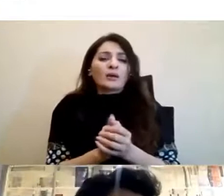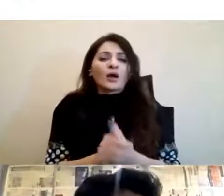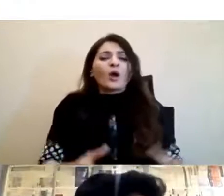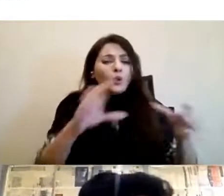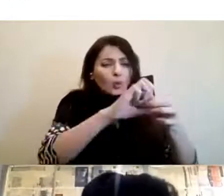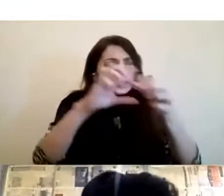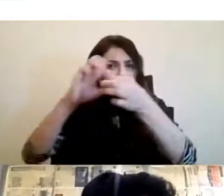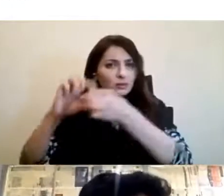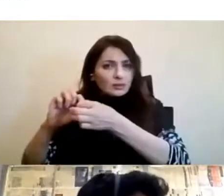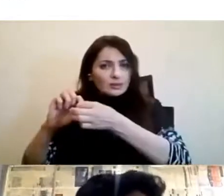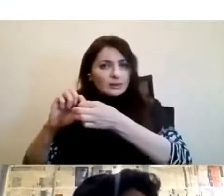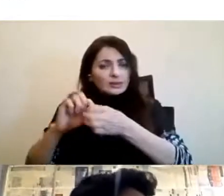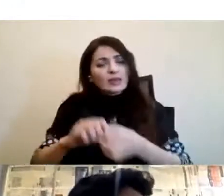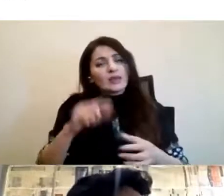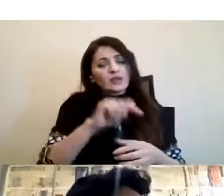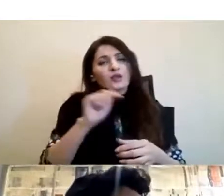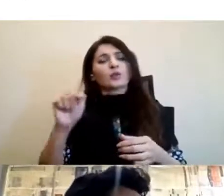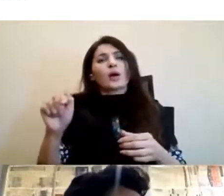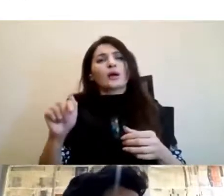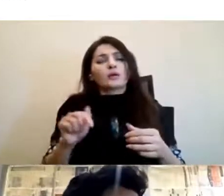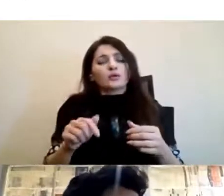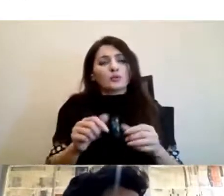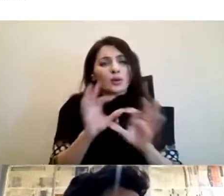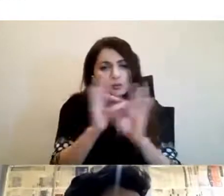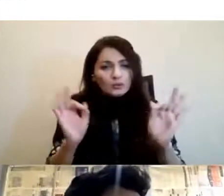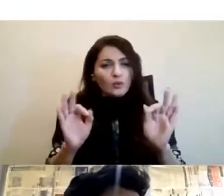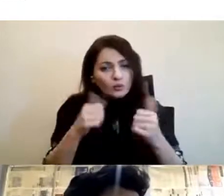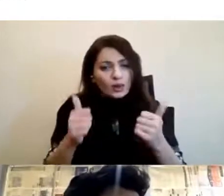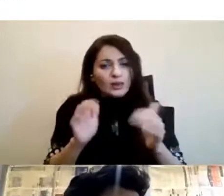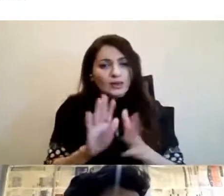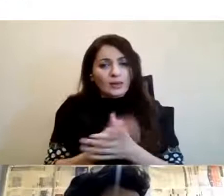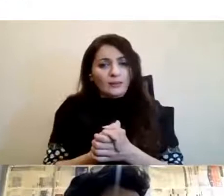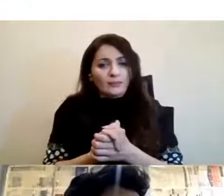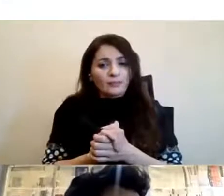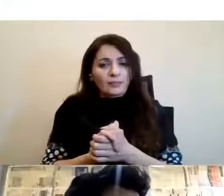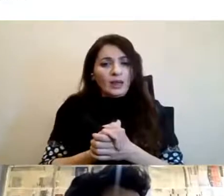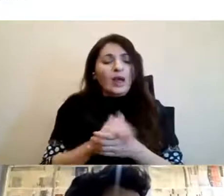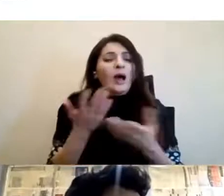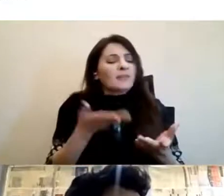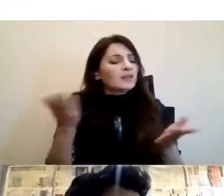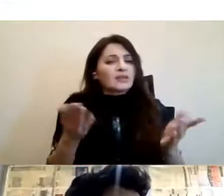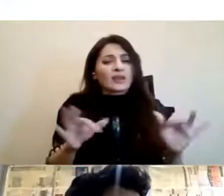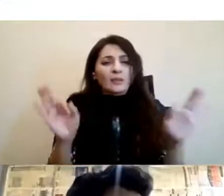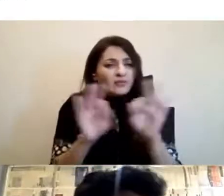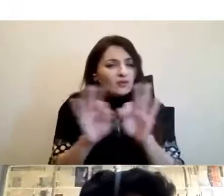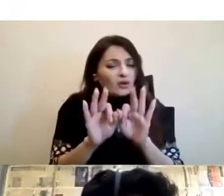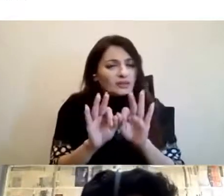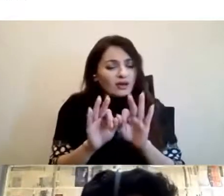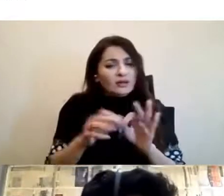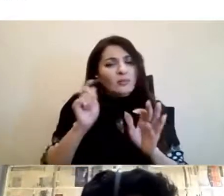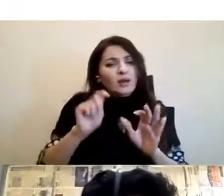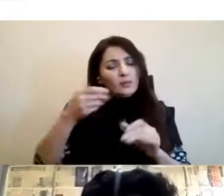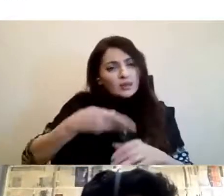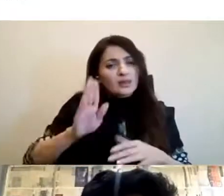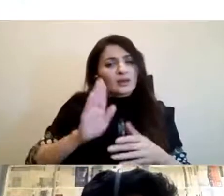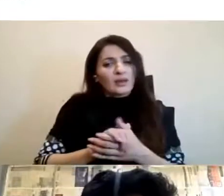things to people. For example, what we will be doing with DevTalk and what we have already done with another app